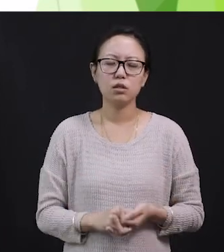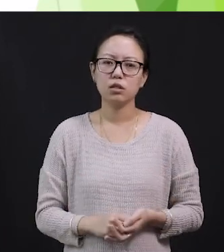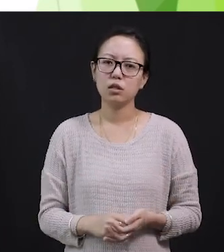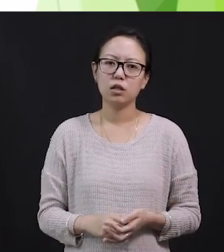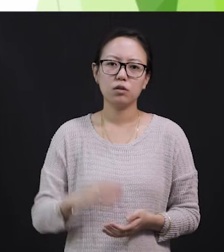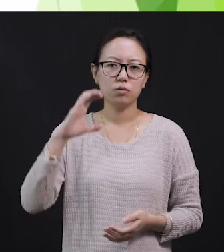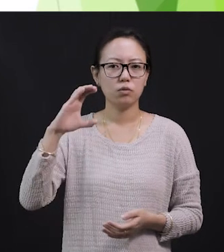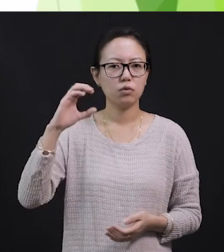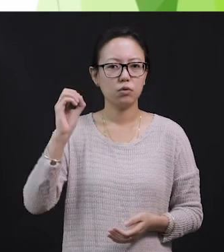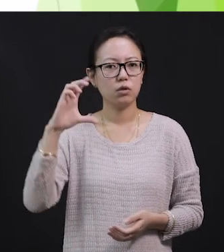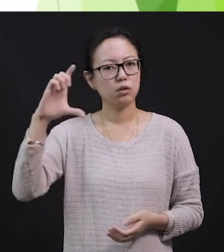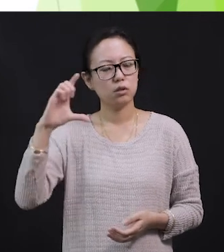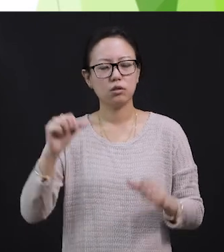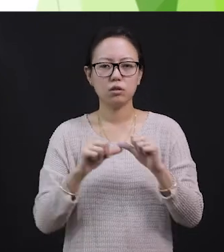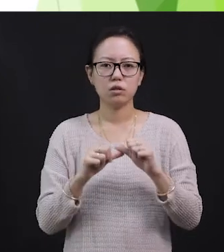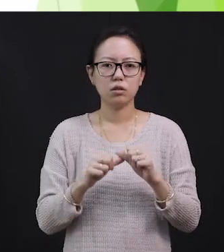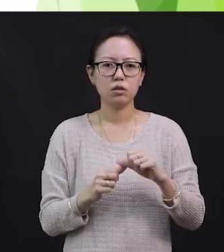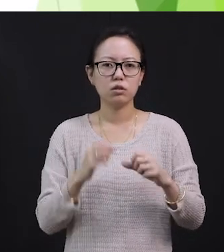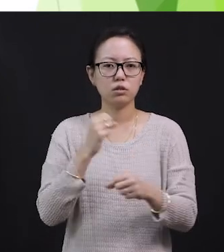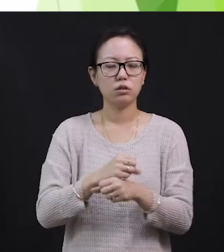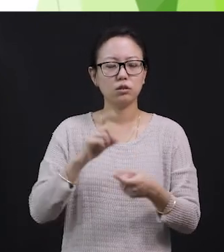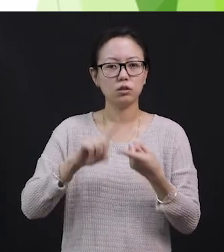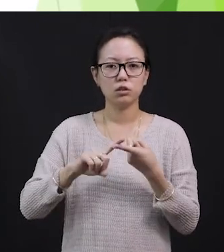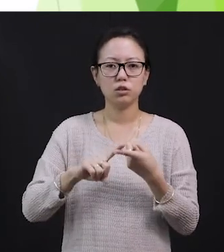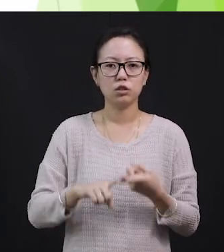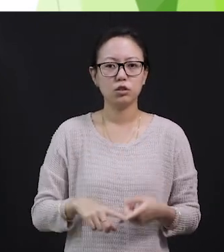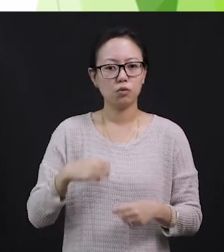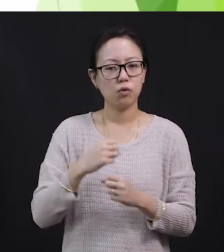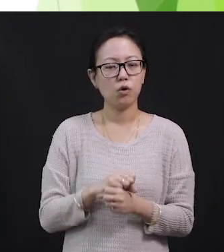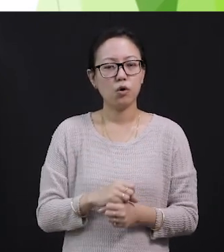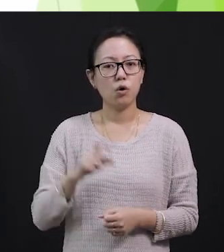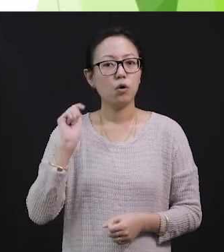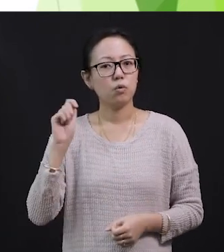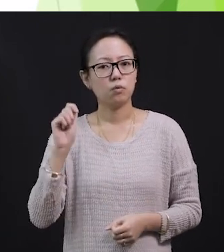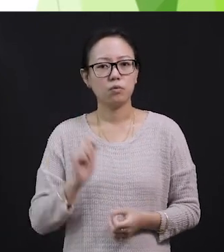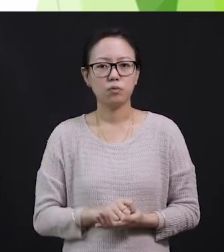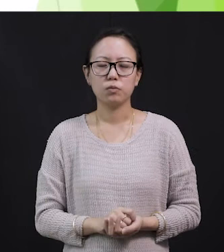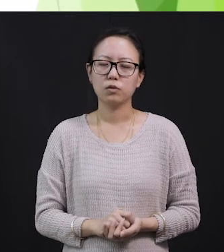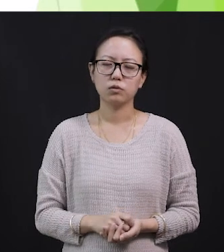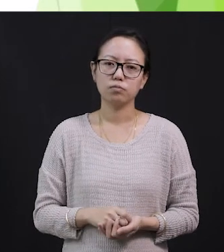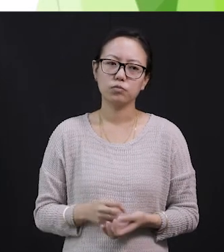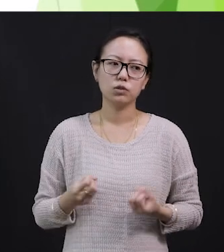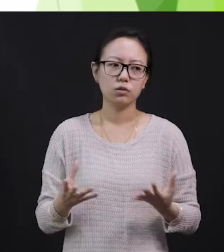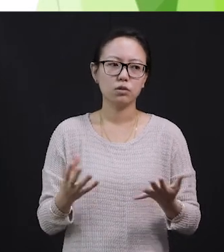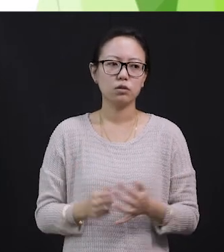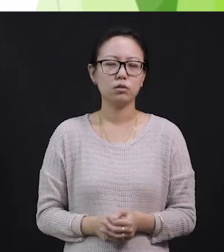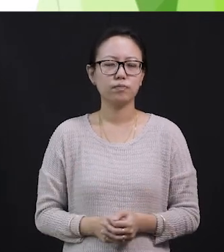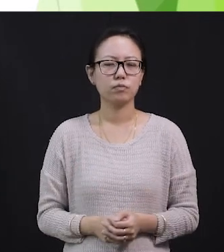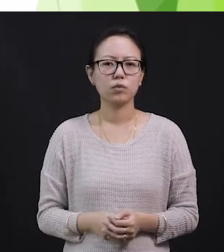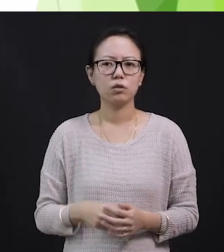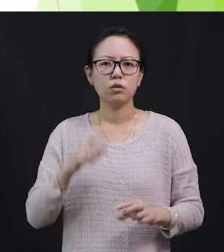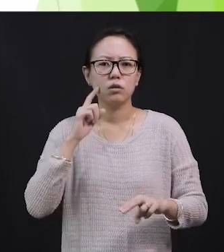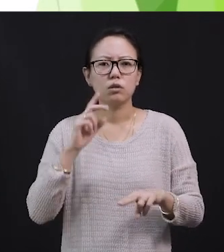something against them, the Britishers would just expel you from the college if you are a